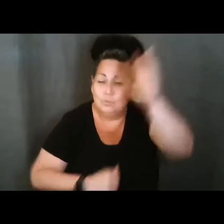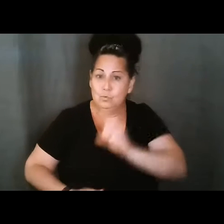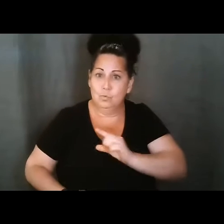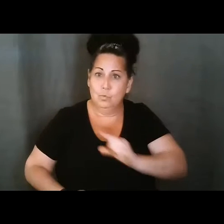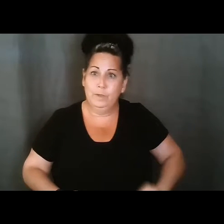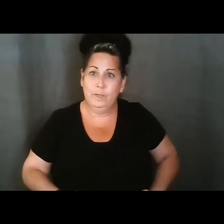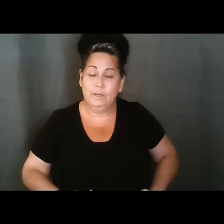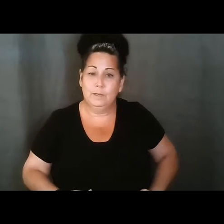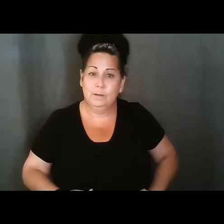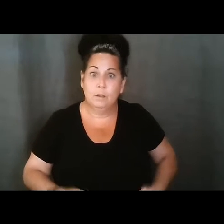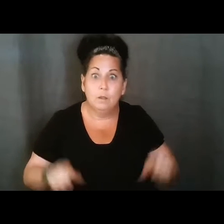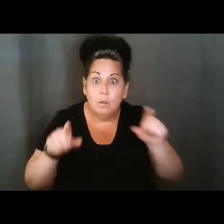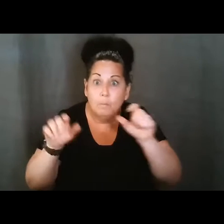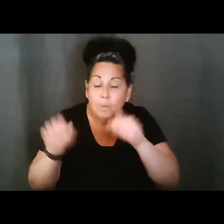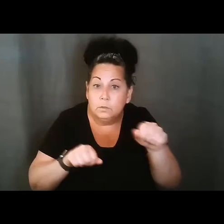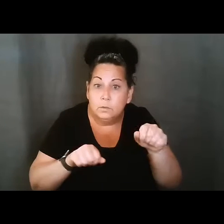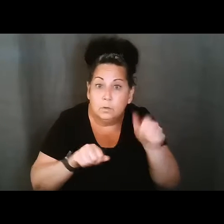president.